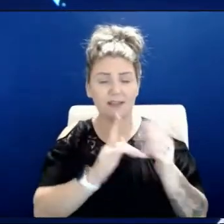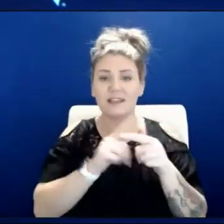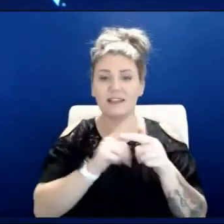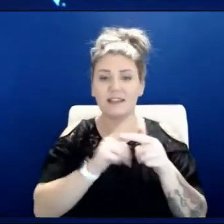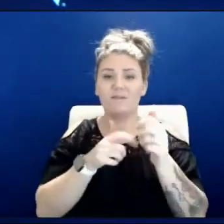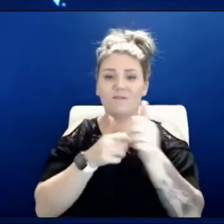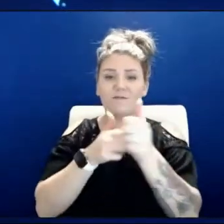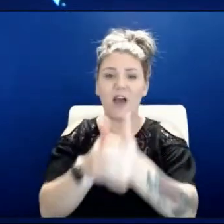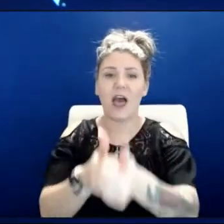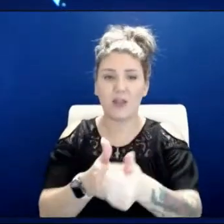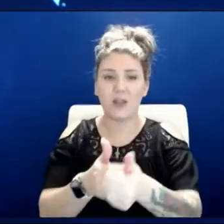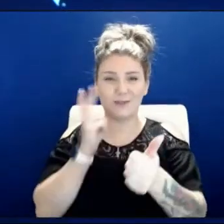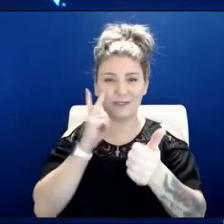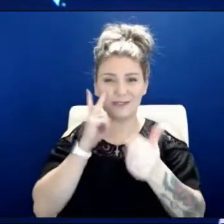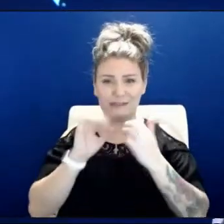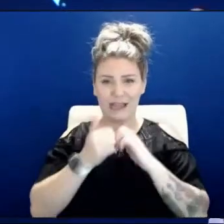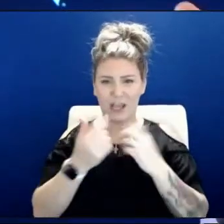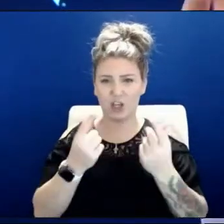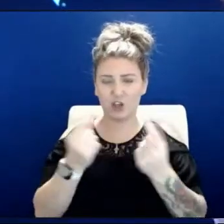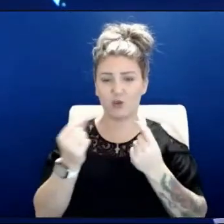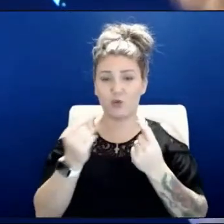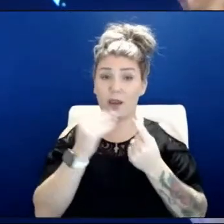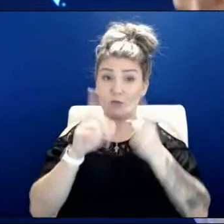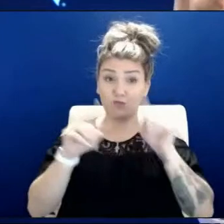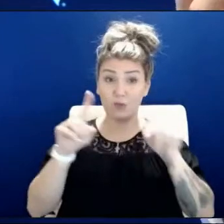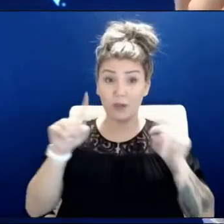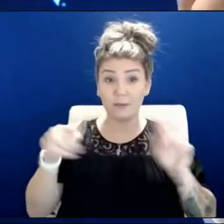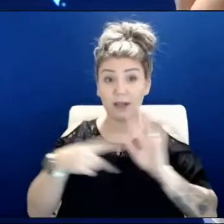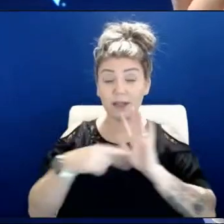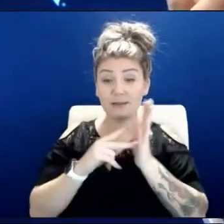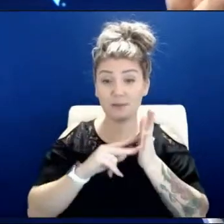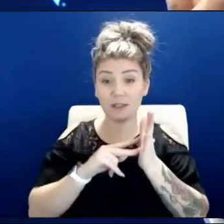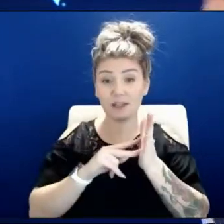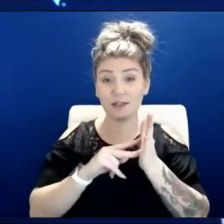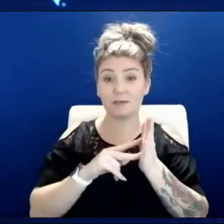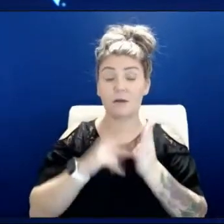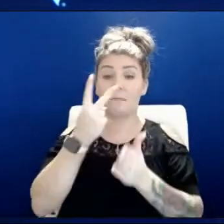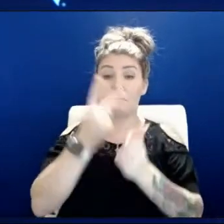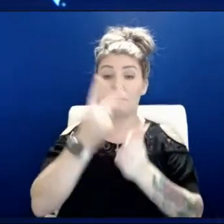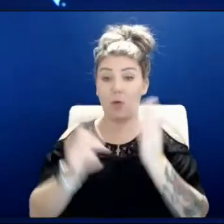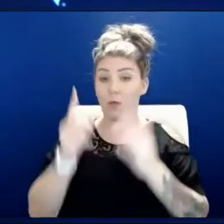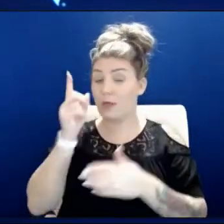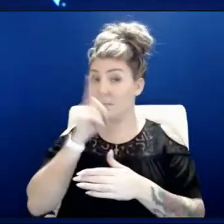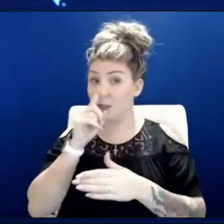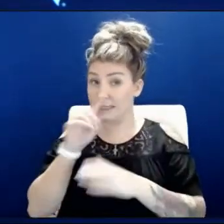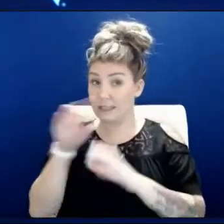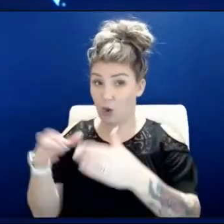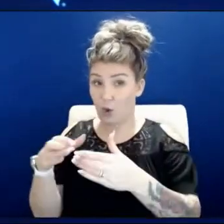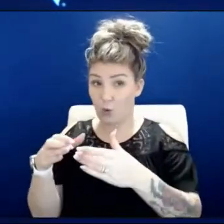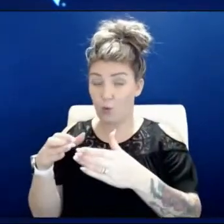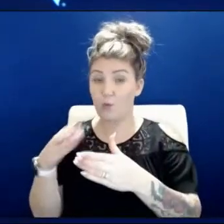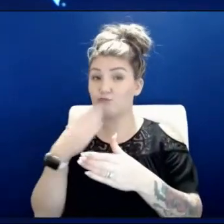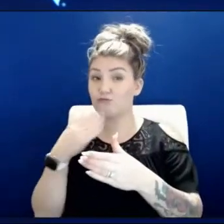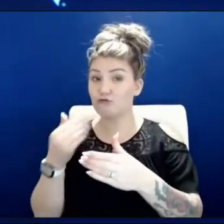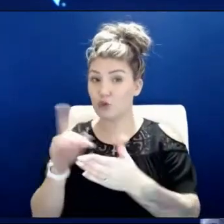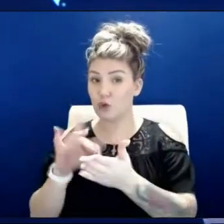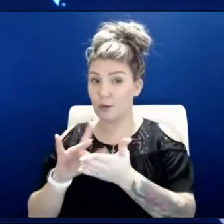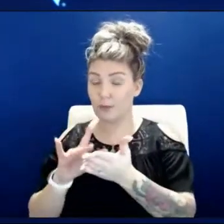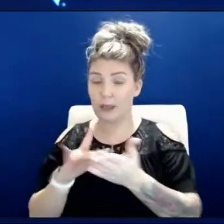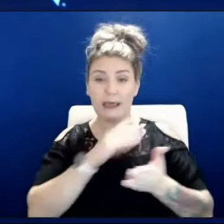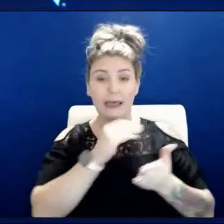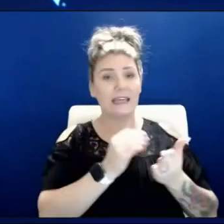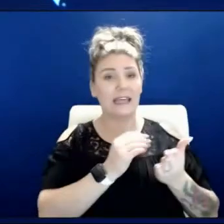do. And because it's randomized, both the placebo group, those with a sugar pill, and the study group, those who got the real